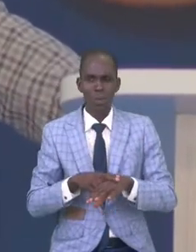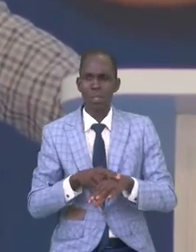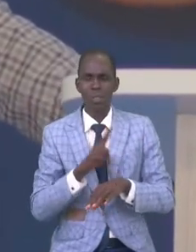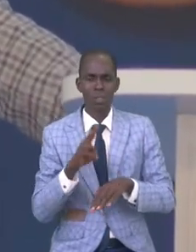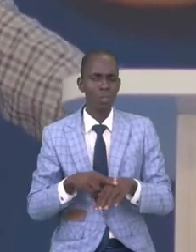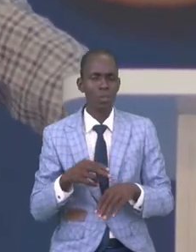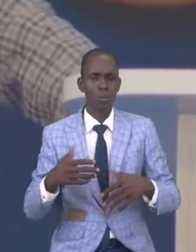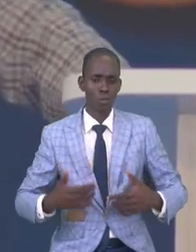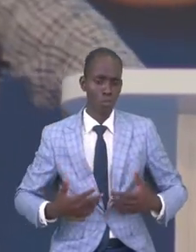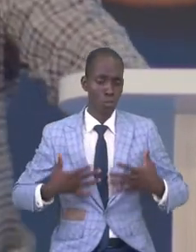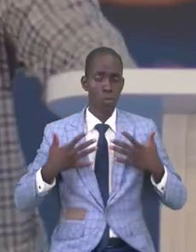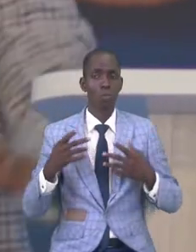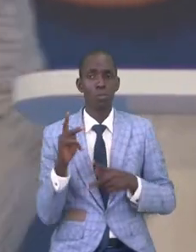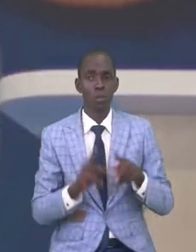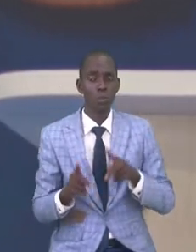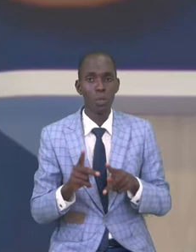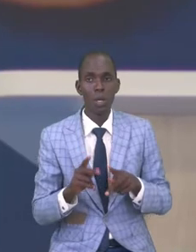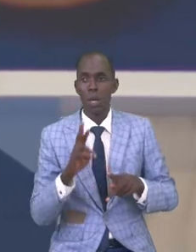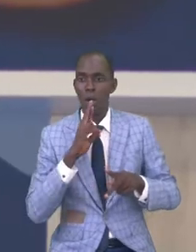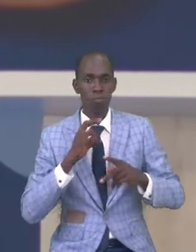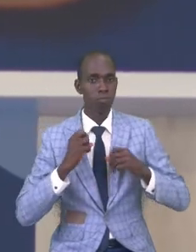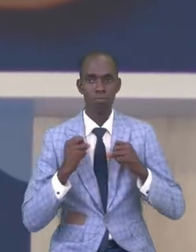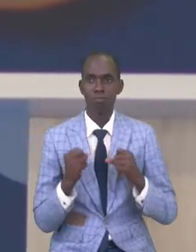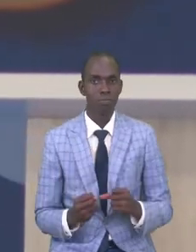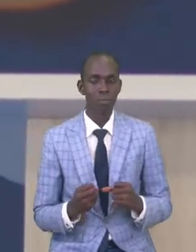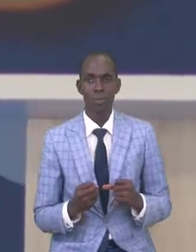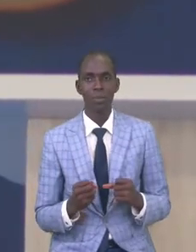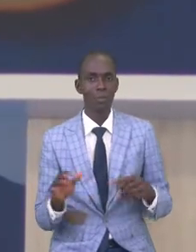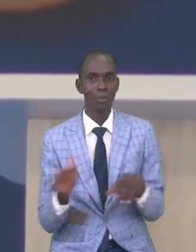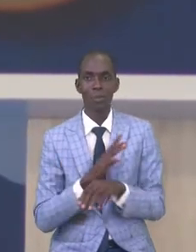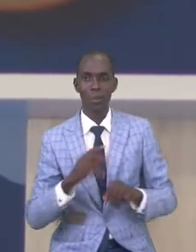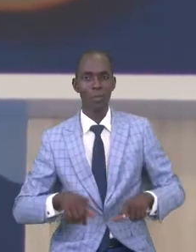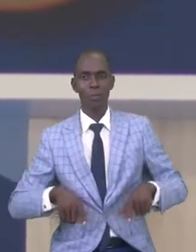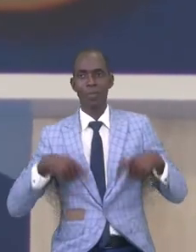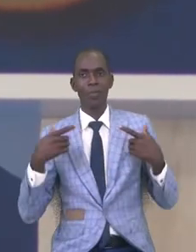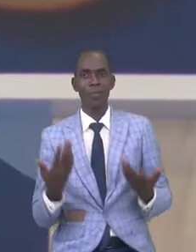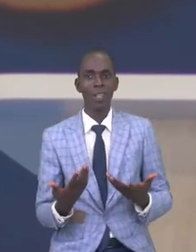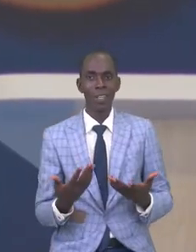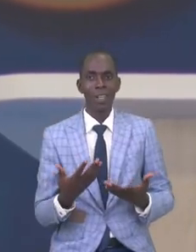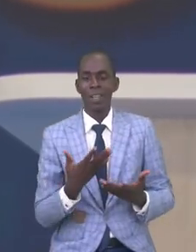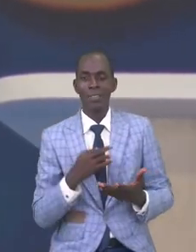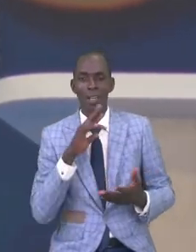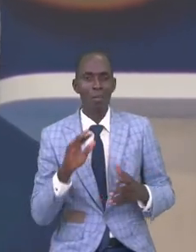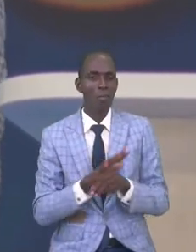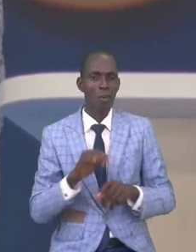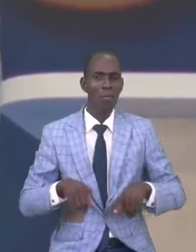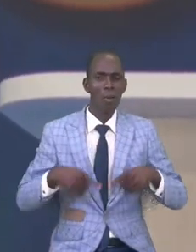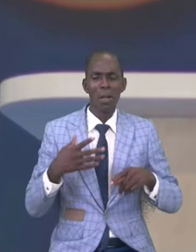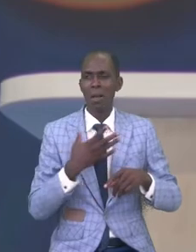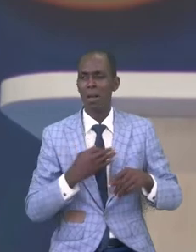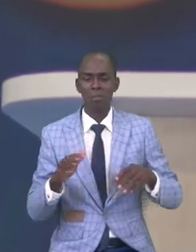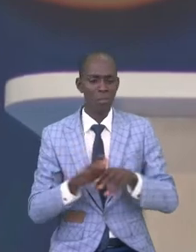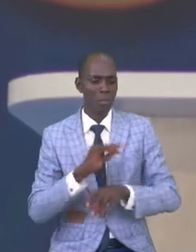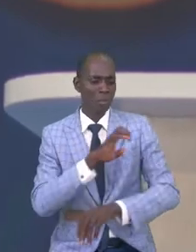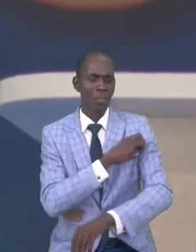meeting, they are hale and hearty, and they seem to be full of life, and they're energetic.